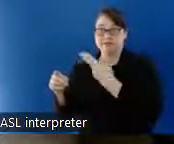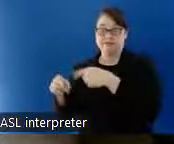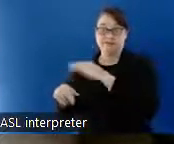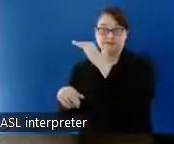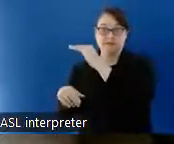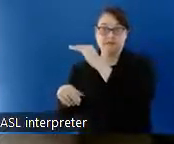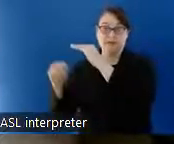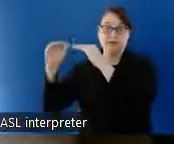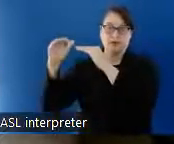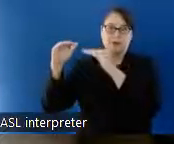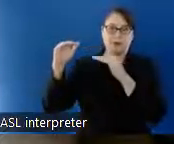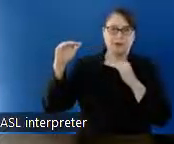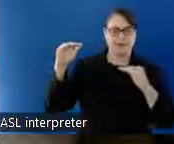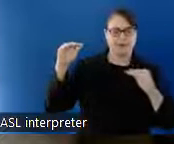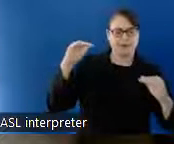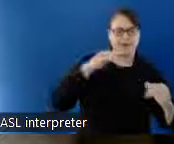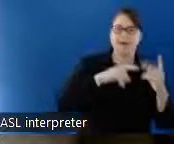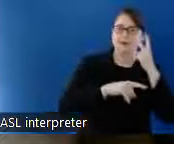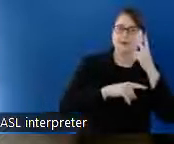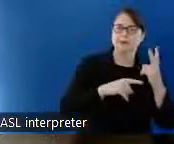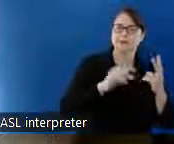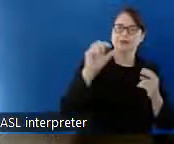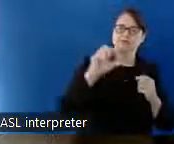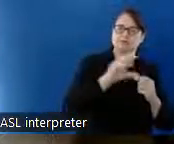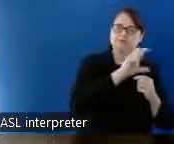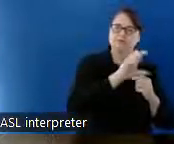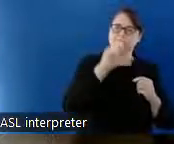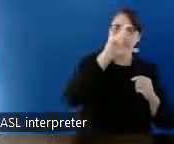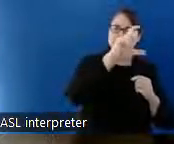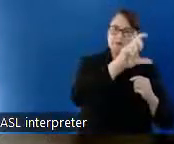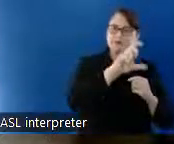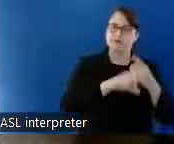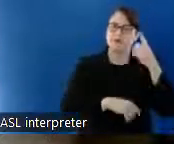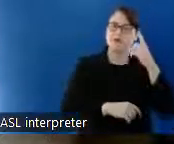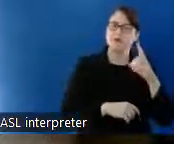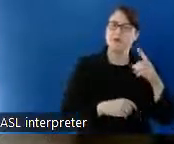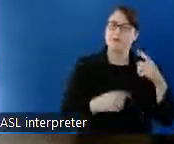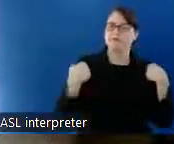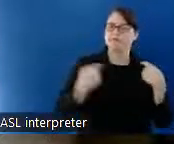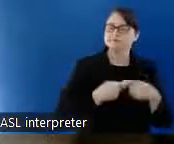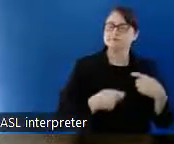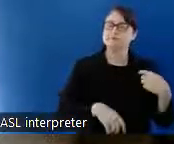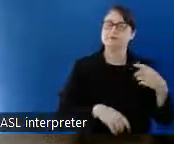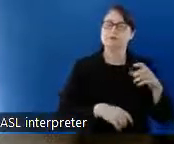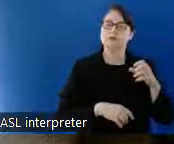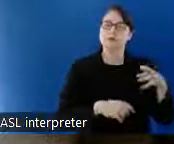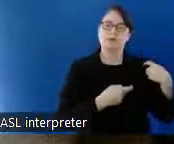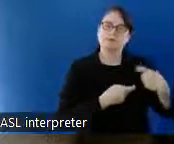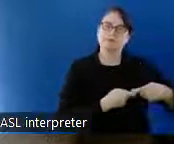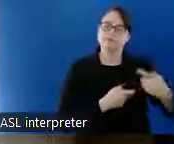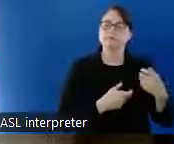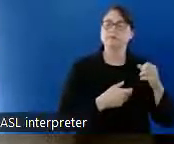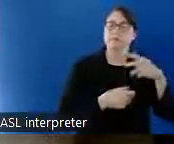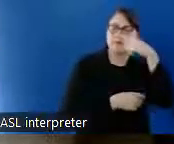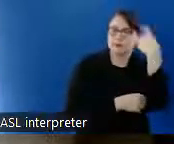course of the outbreak, we began to see an increase in the proportion of cases reported who are Hispanic or Latino or Black or African